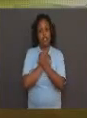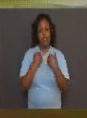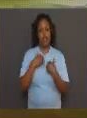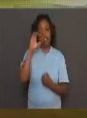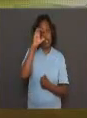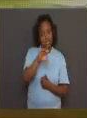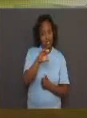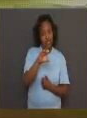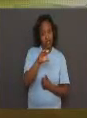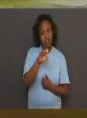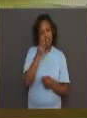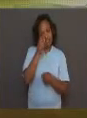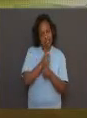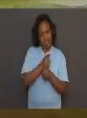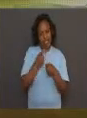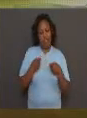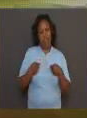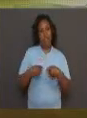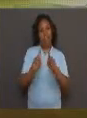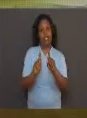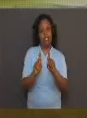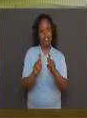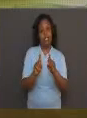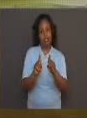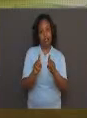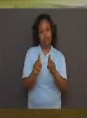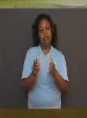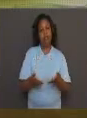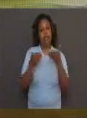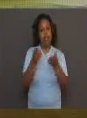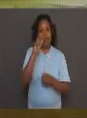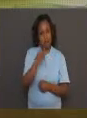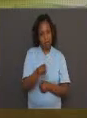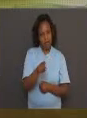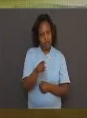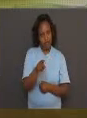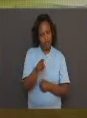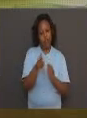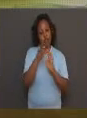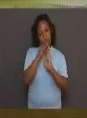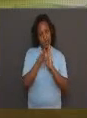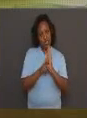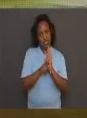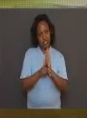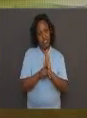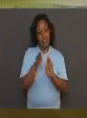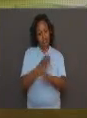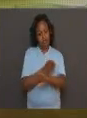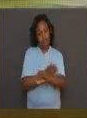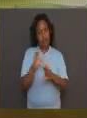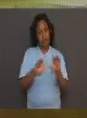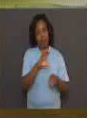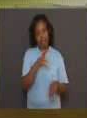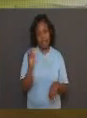provide rational criticism regarding the developmental policies and